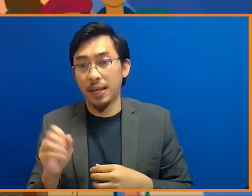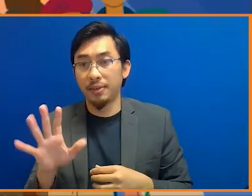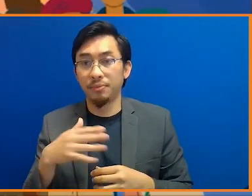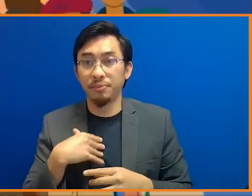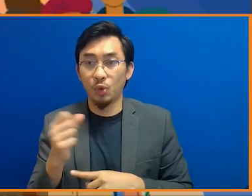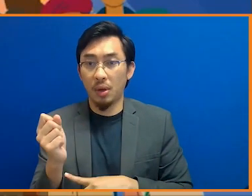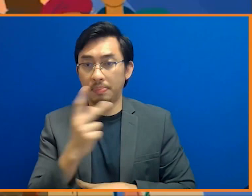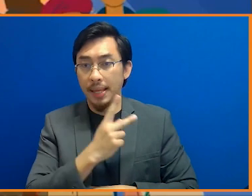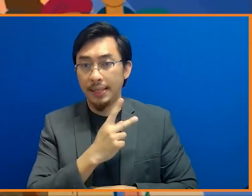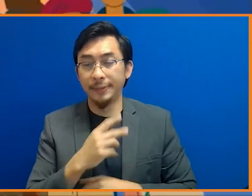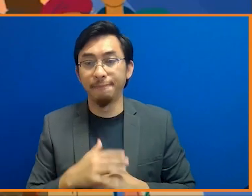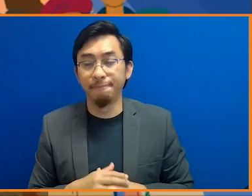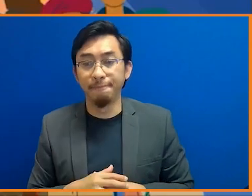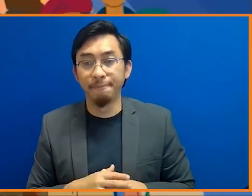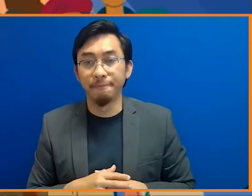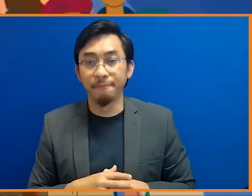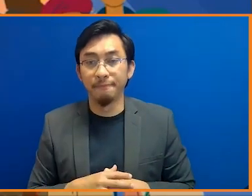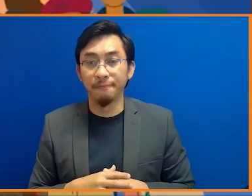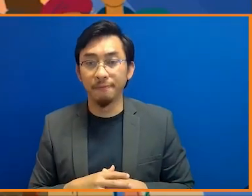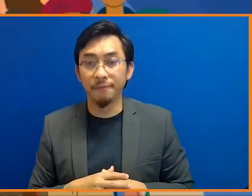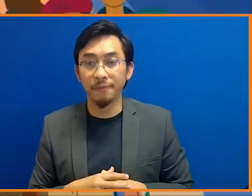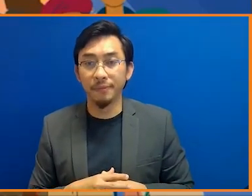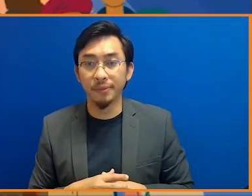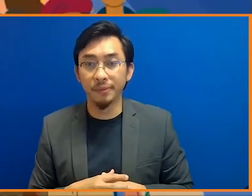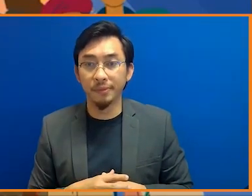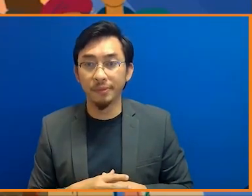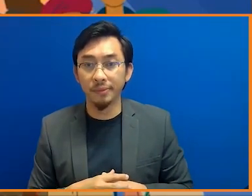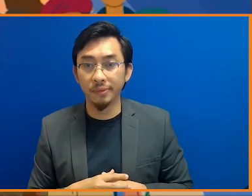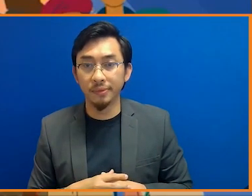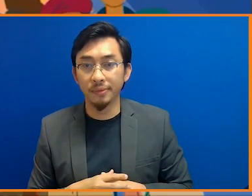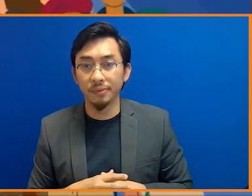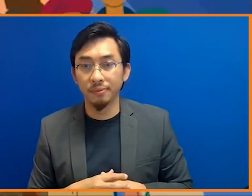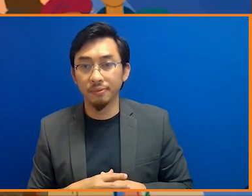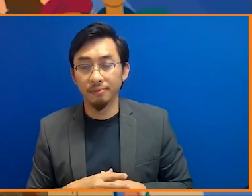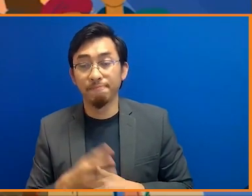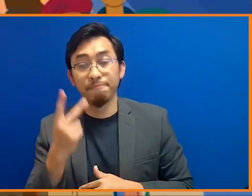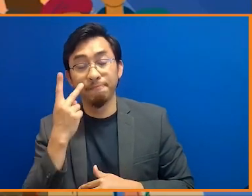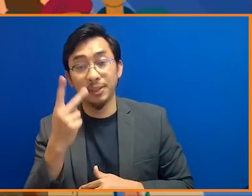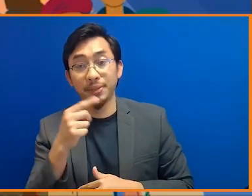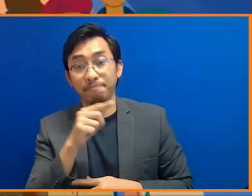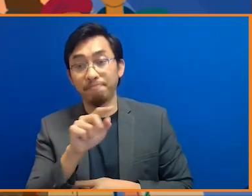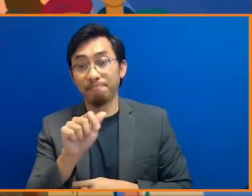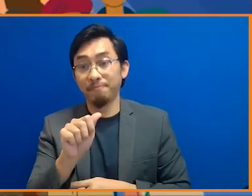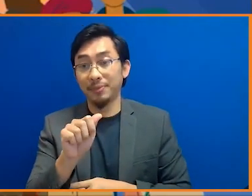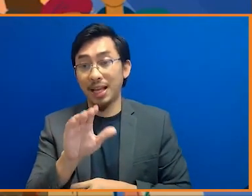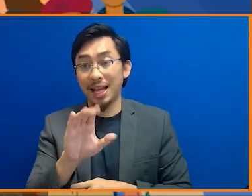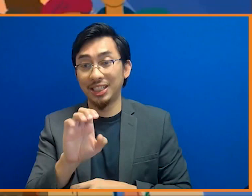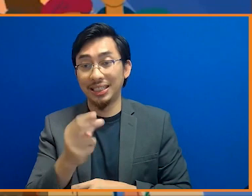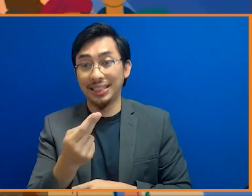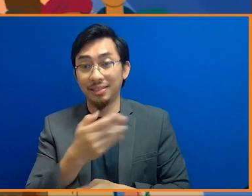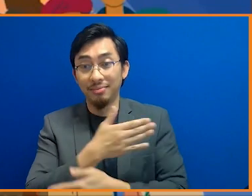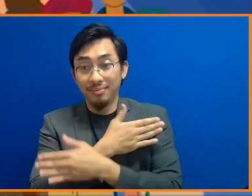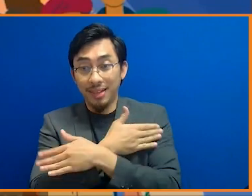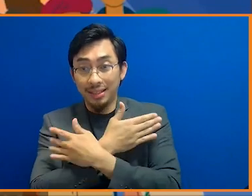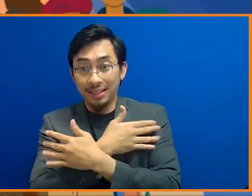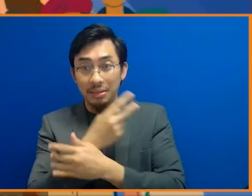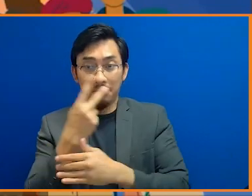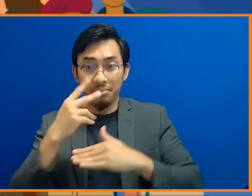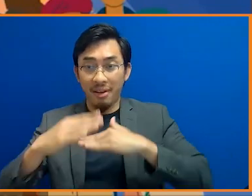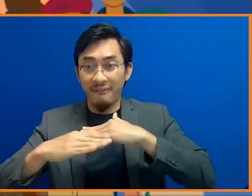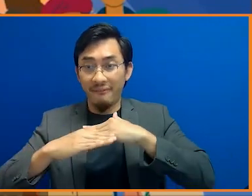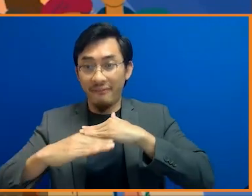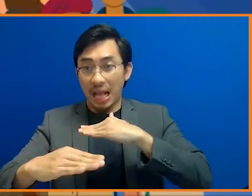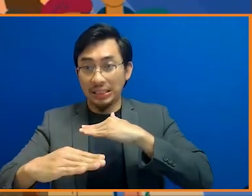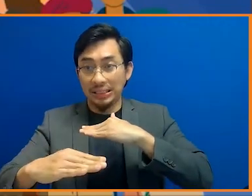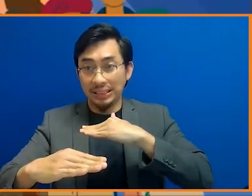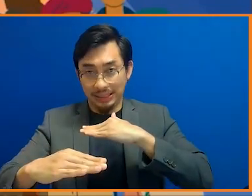So let's. Oh no, I go back. So let's see. This is Banda Aceh, is rather very